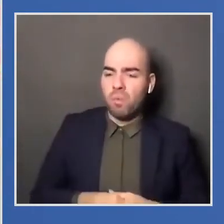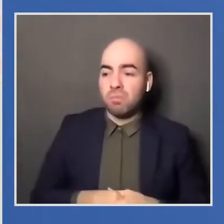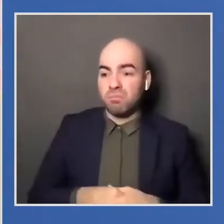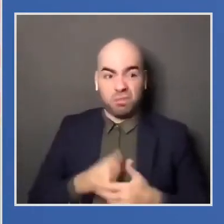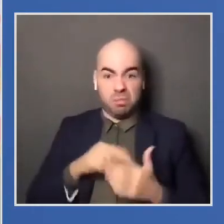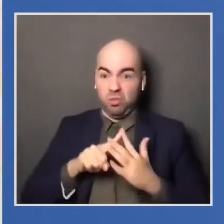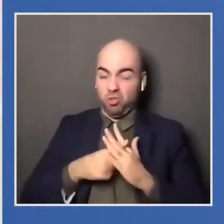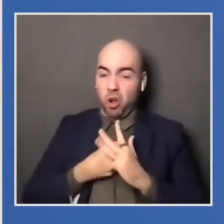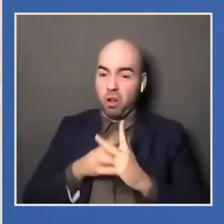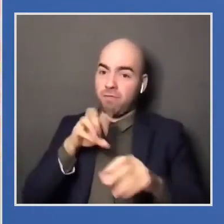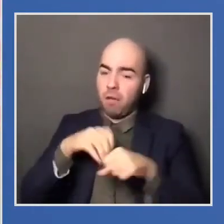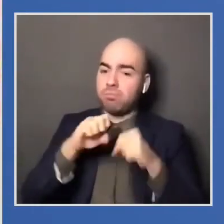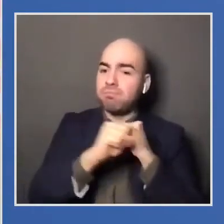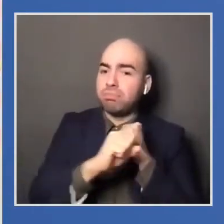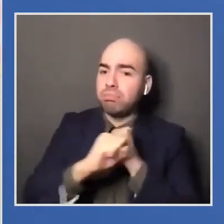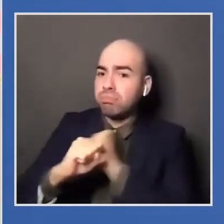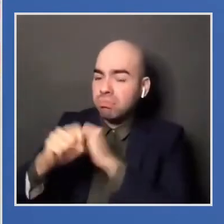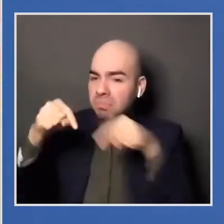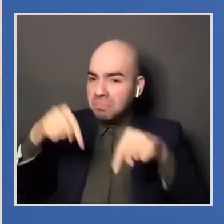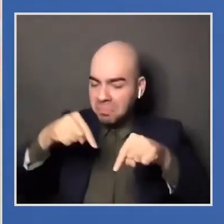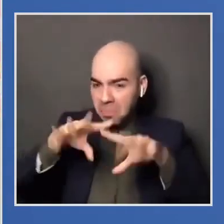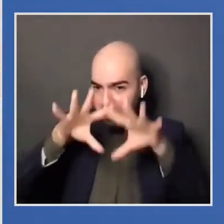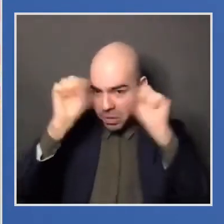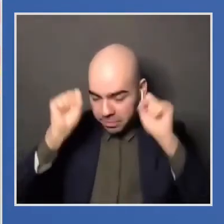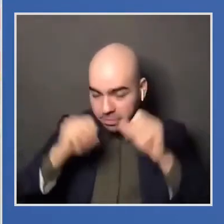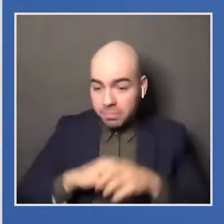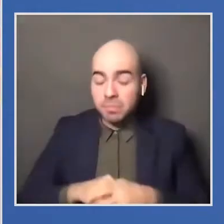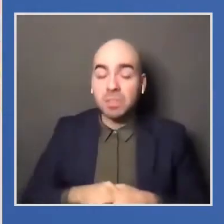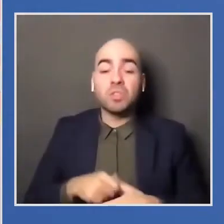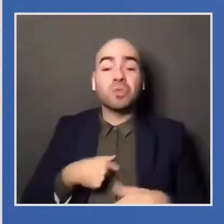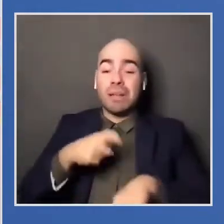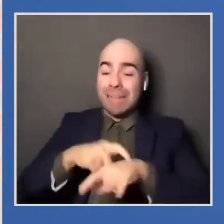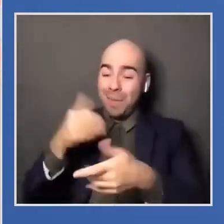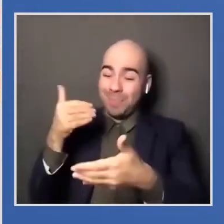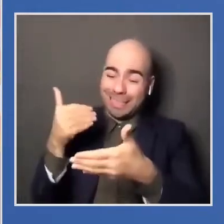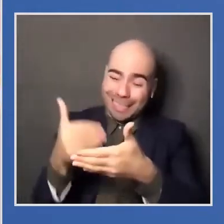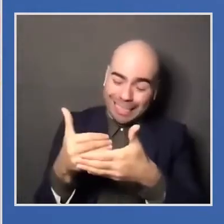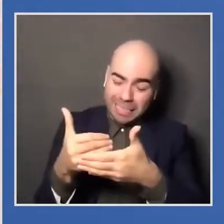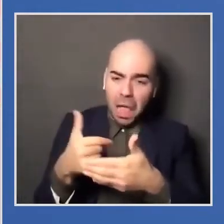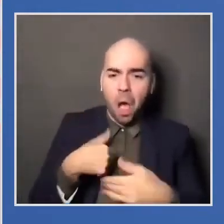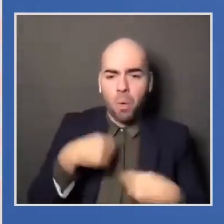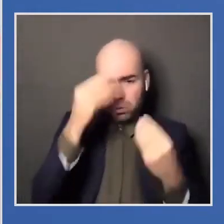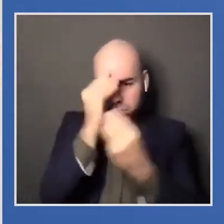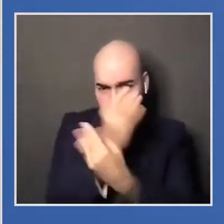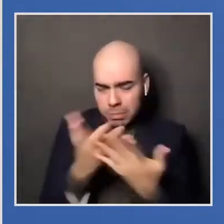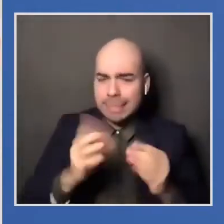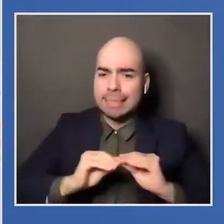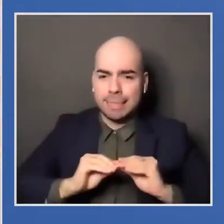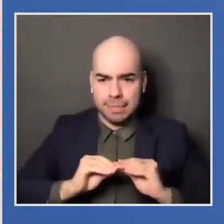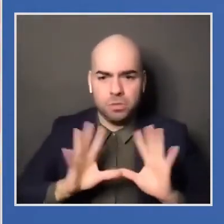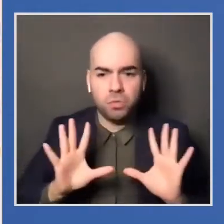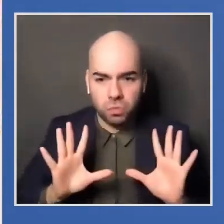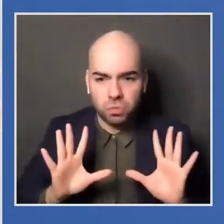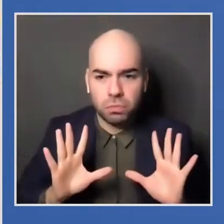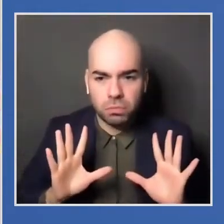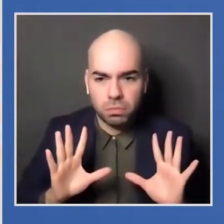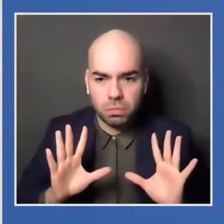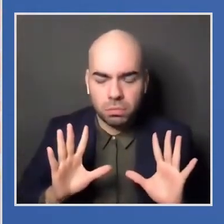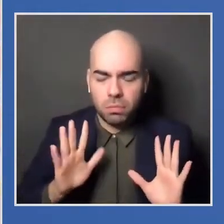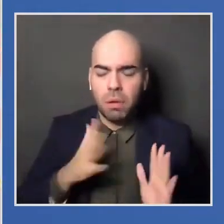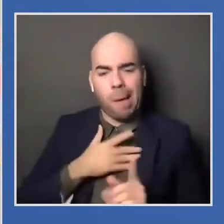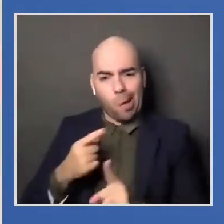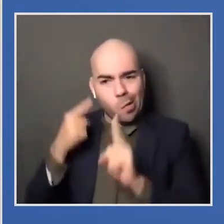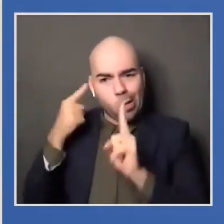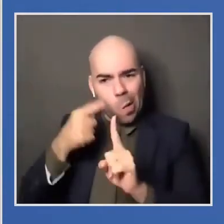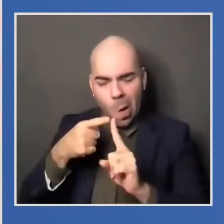clear in these closing days about what I mean and about what I intend to do in that battle to assure